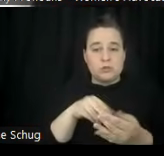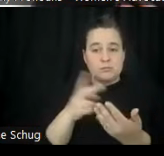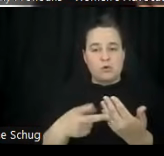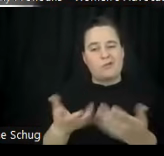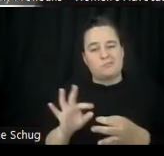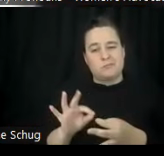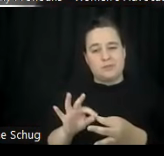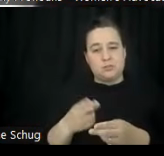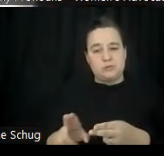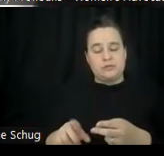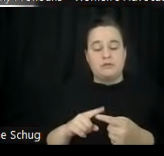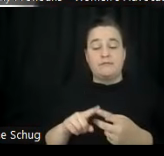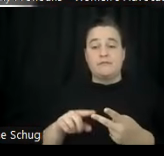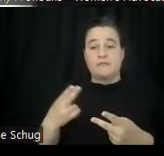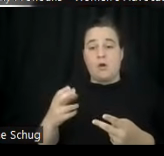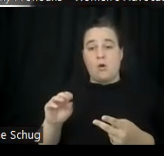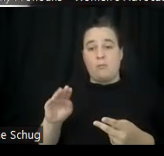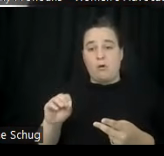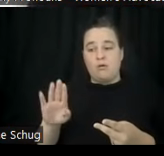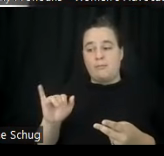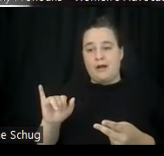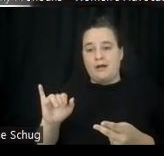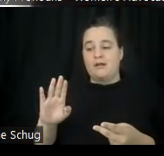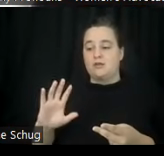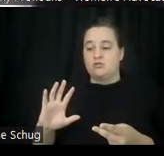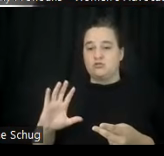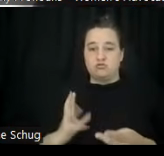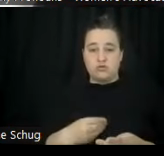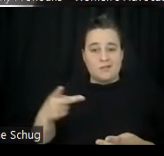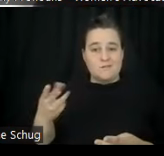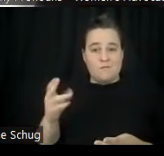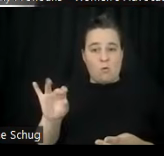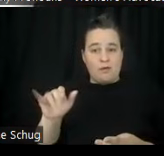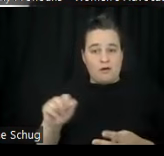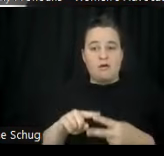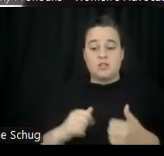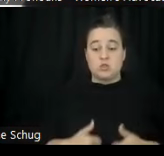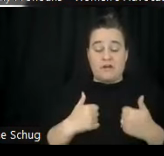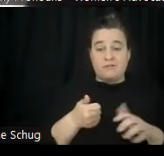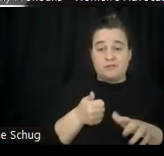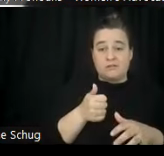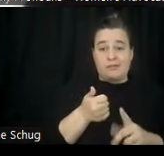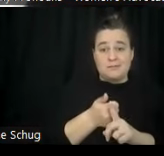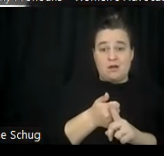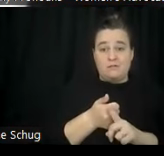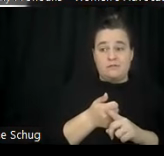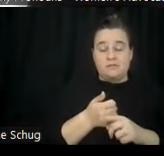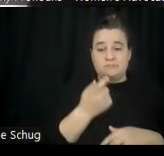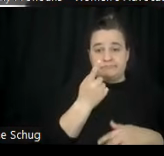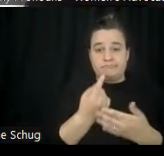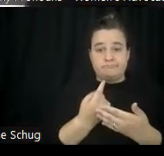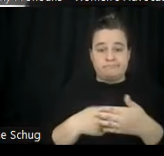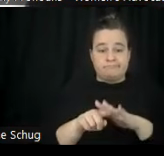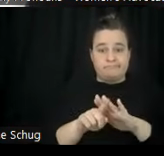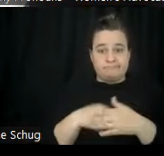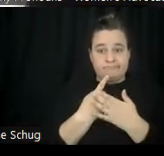before, homophobia, biphobia, and transphobia. The survivor may be closeted and can't reach out for support. The abuser